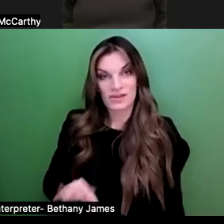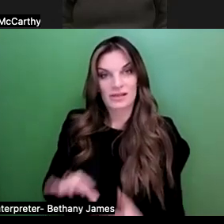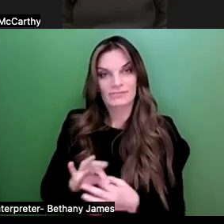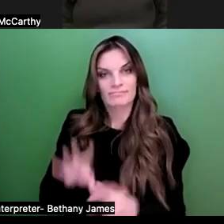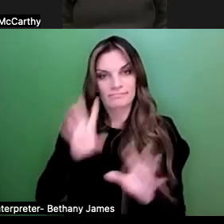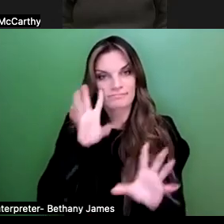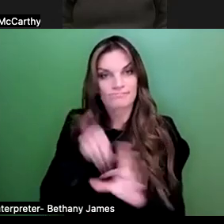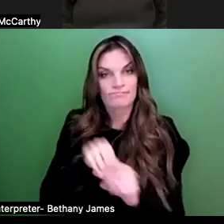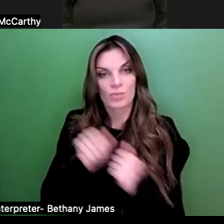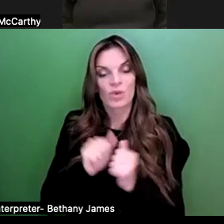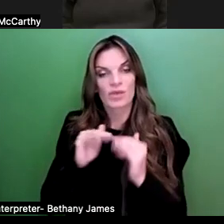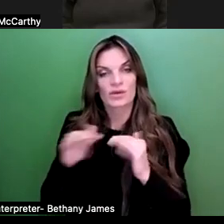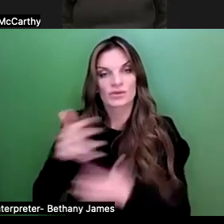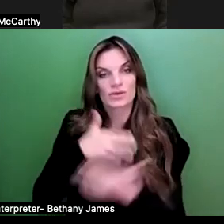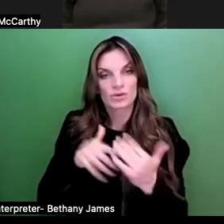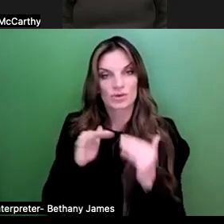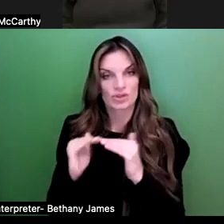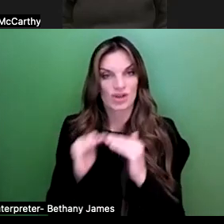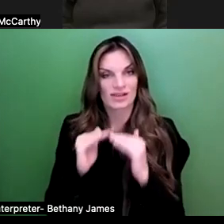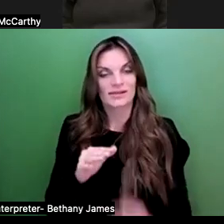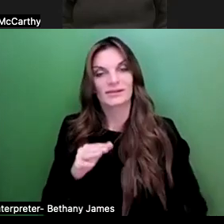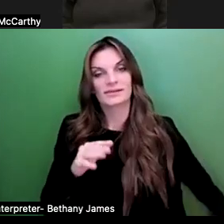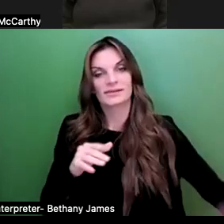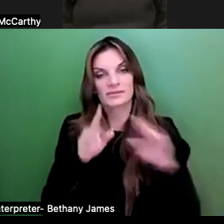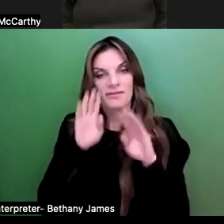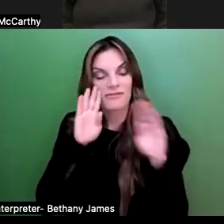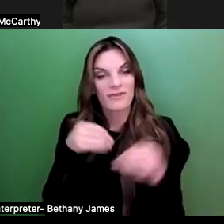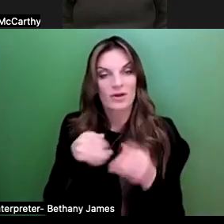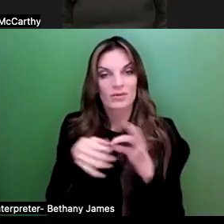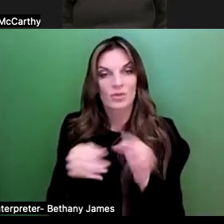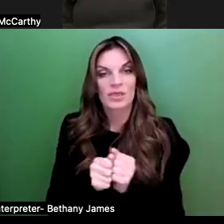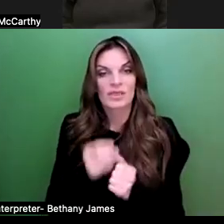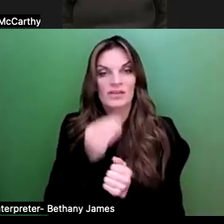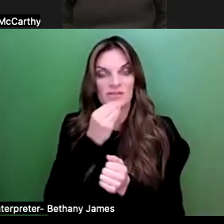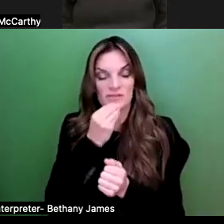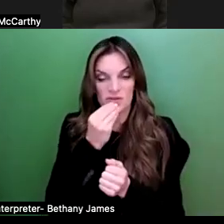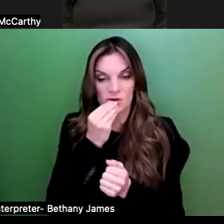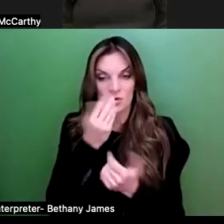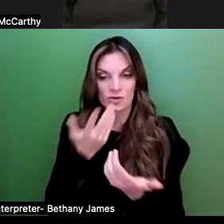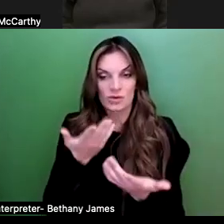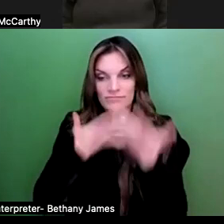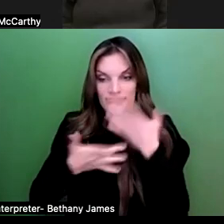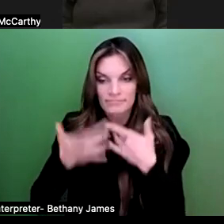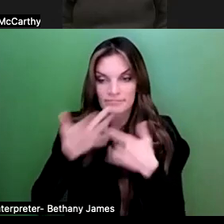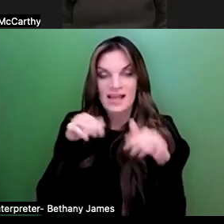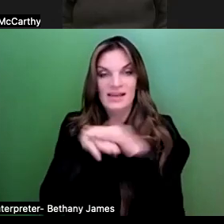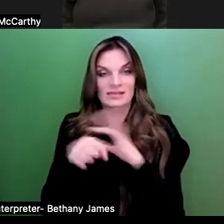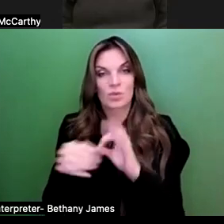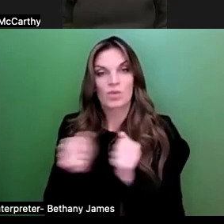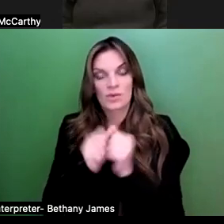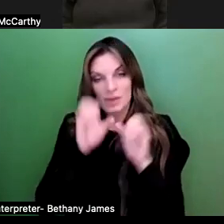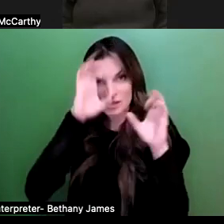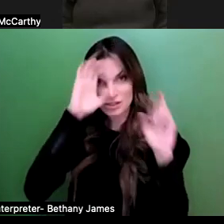like social justice, focusing on issues like food insecurity, access to education